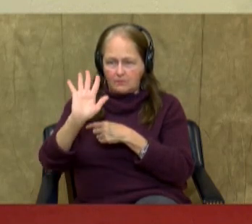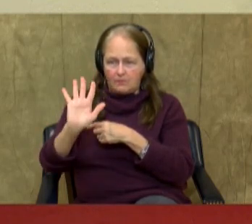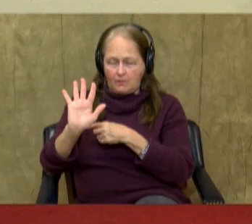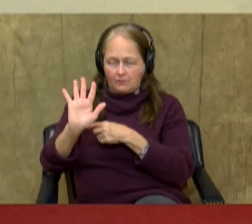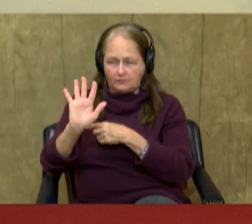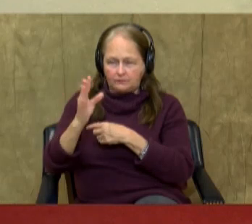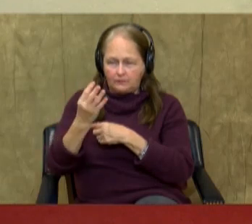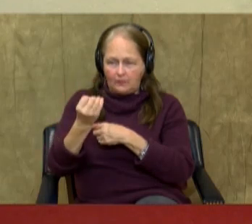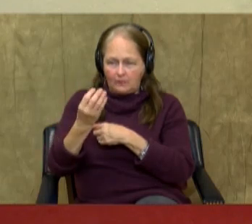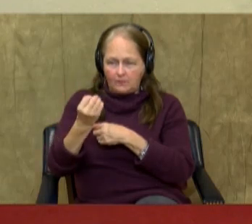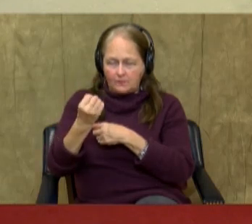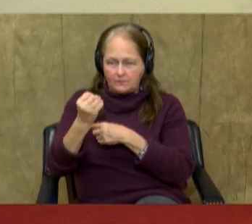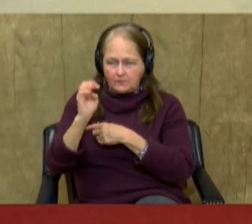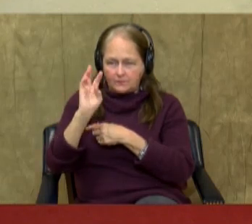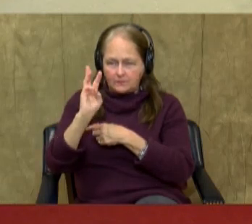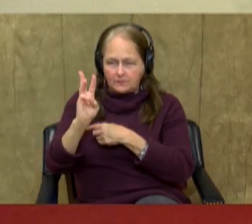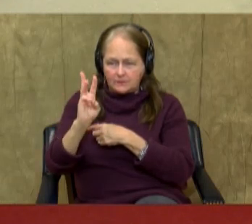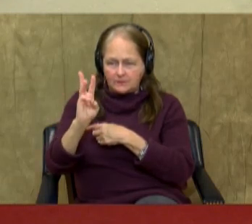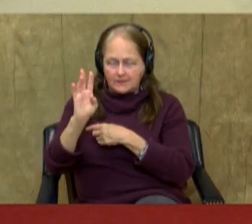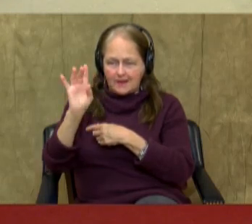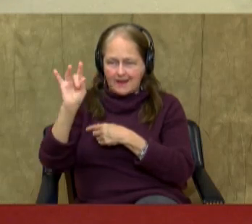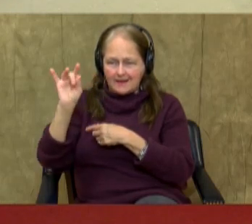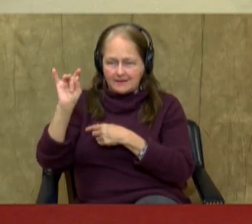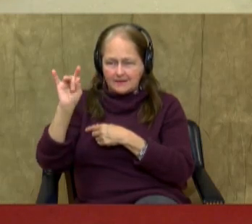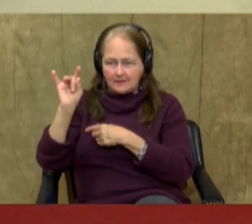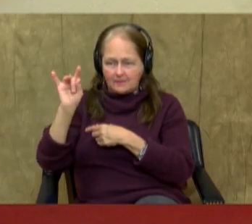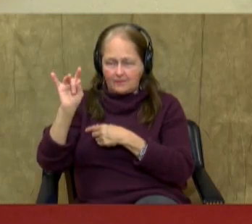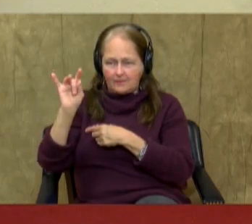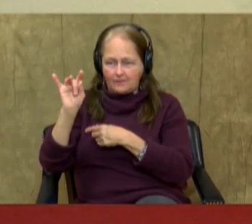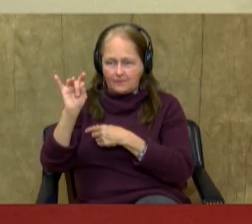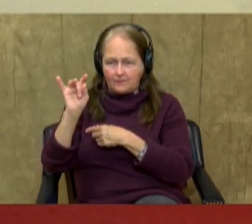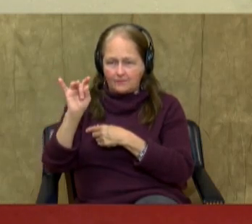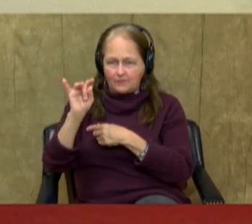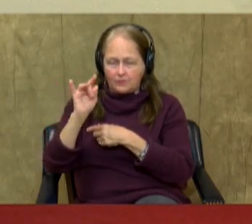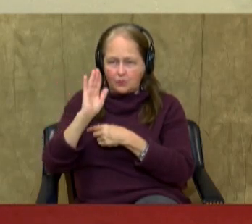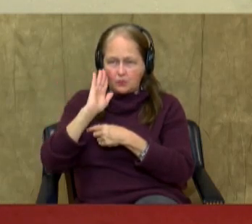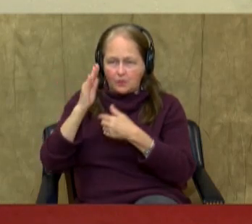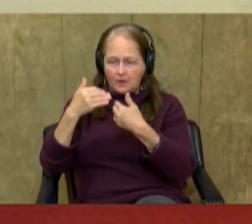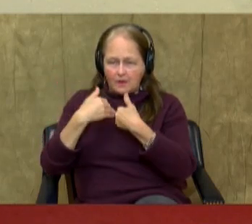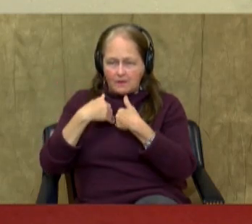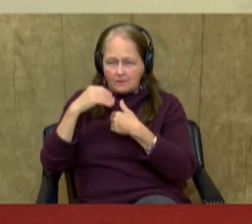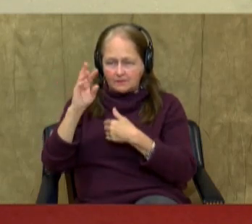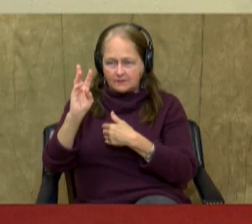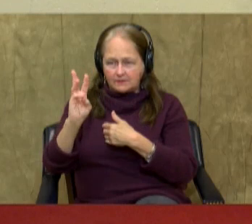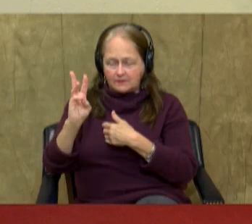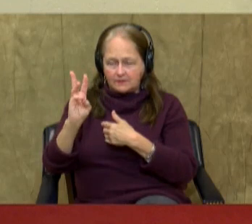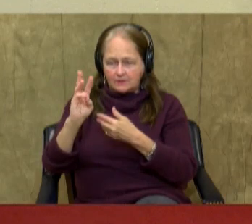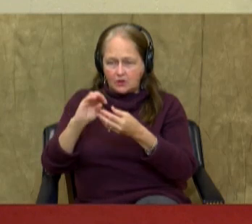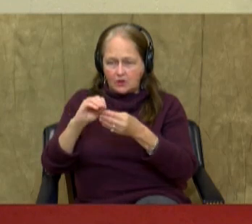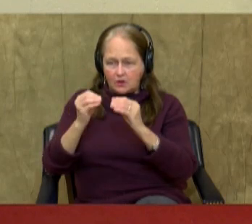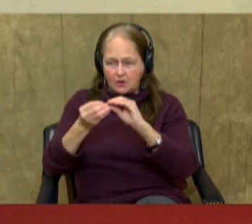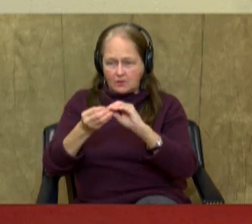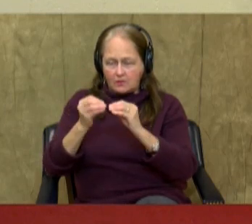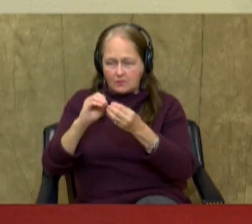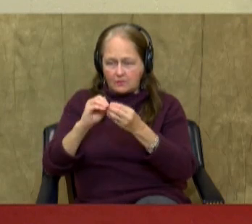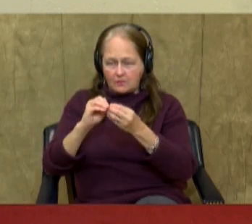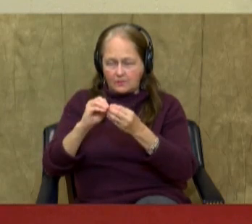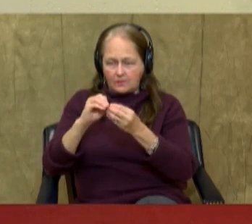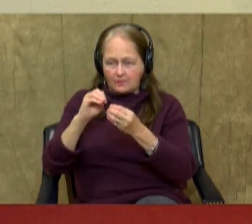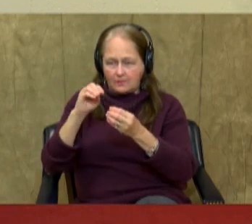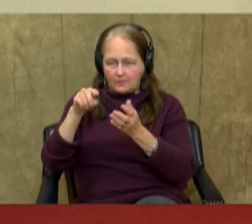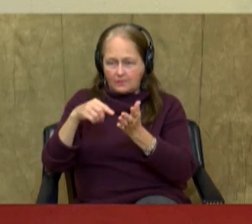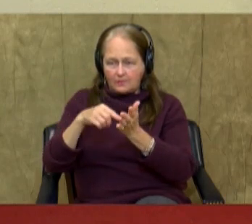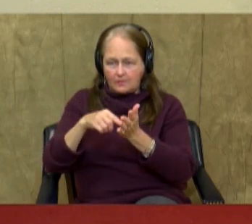5, 14, and 6, 18. Okay? So we have 6 numbers in that